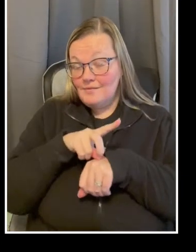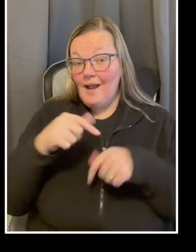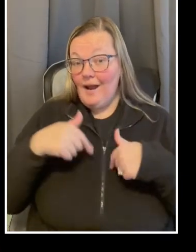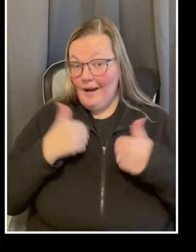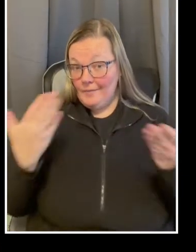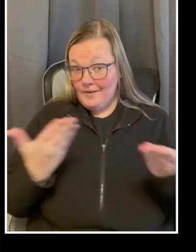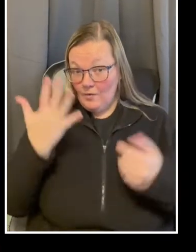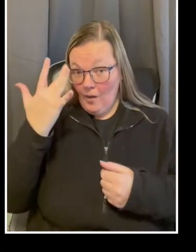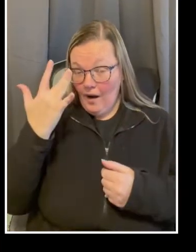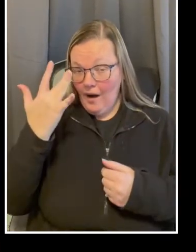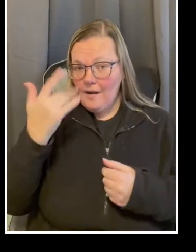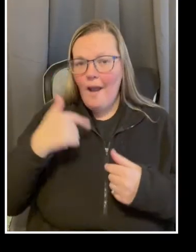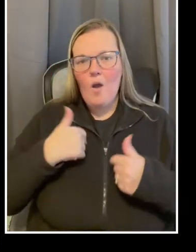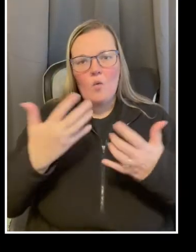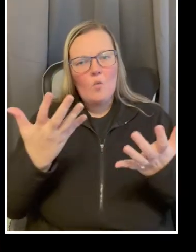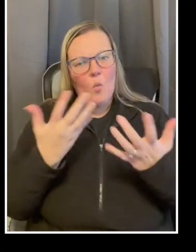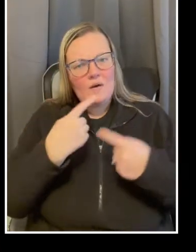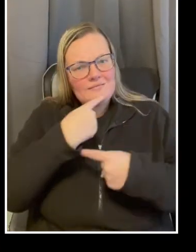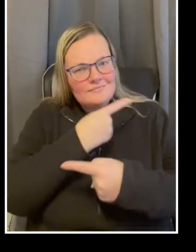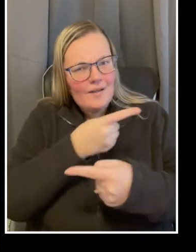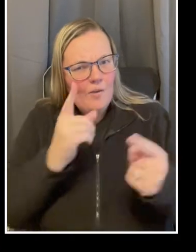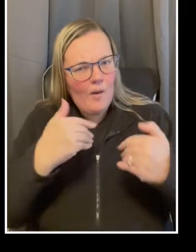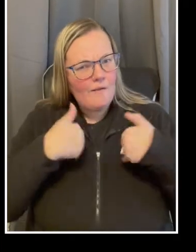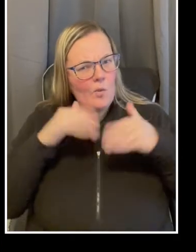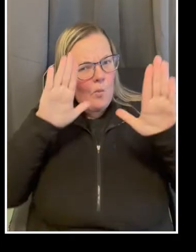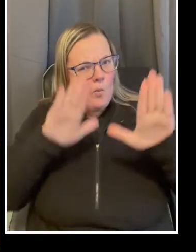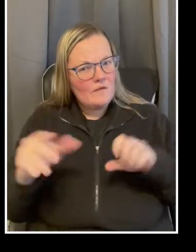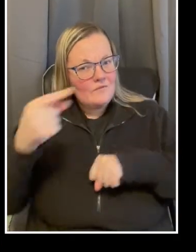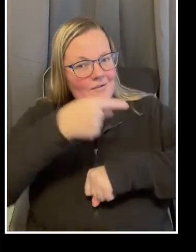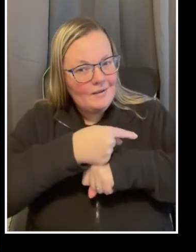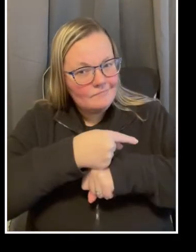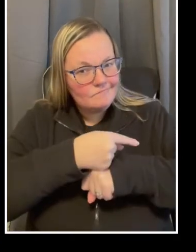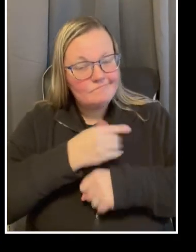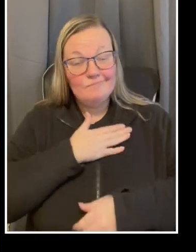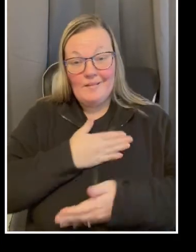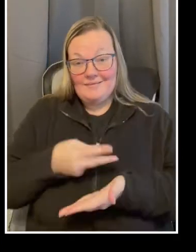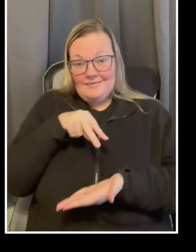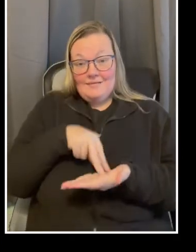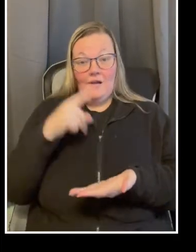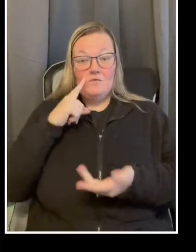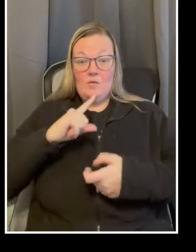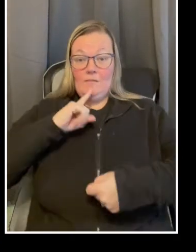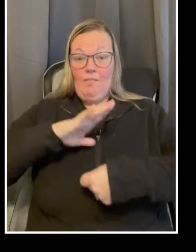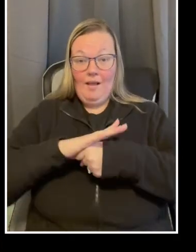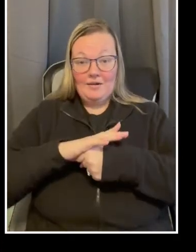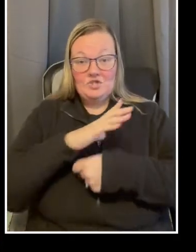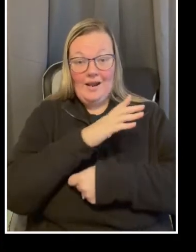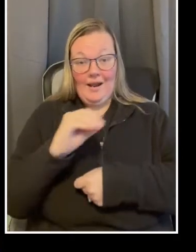and I'm here to wish you a wonderful day. If you could please stand for the Pledge and Creed.